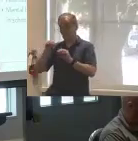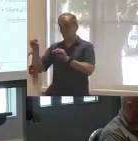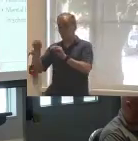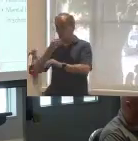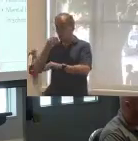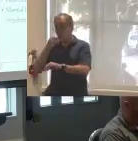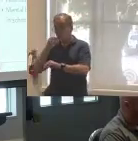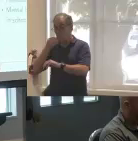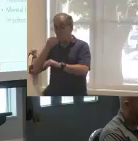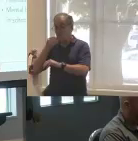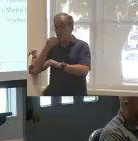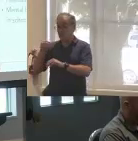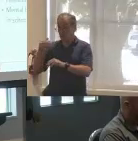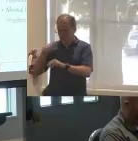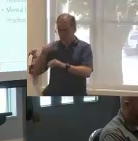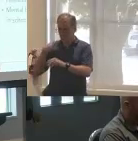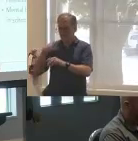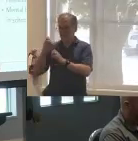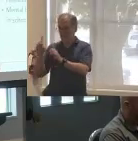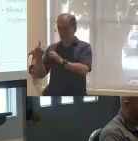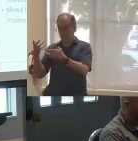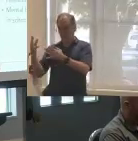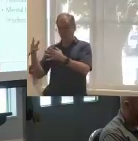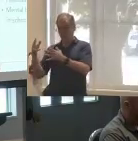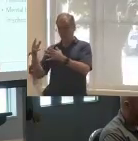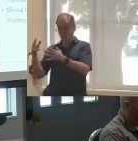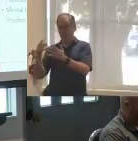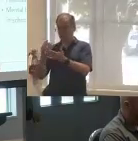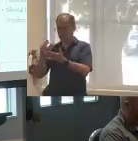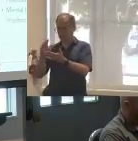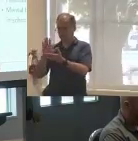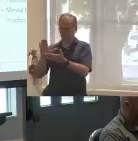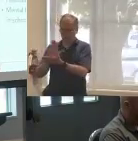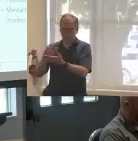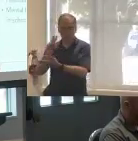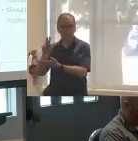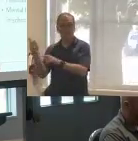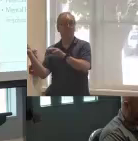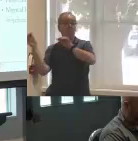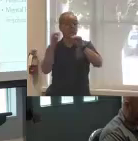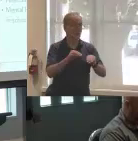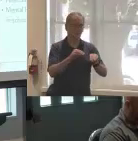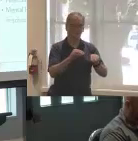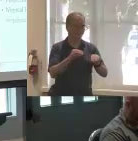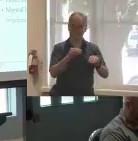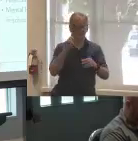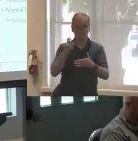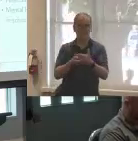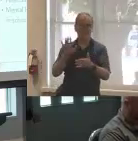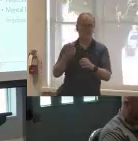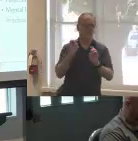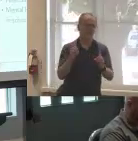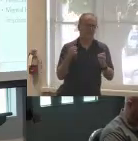recognized in our systems. And LCC also prolonged processing times for them. they are very active in